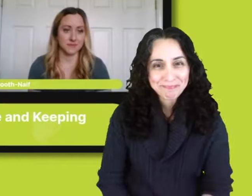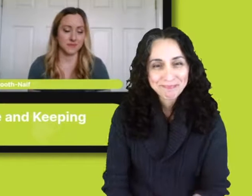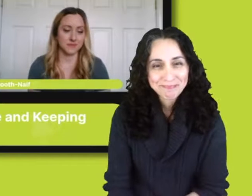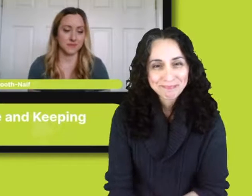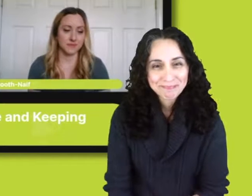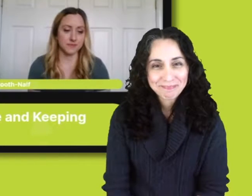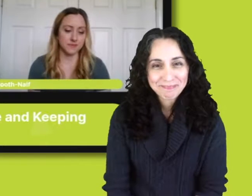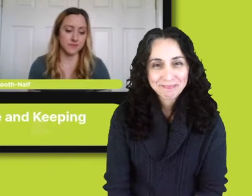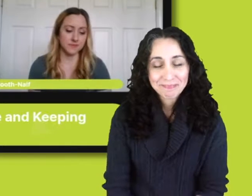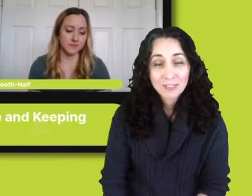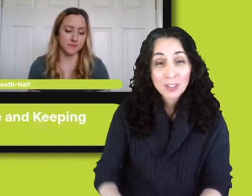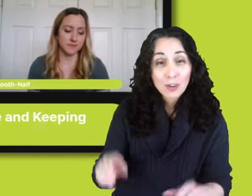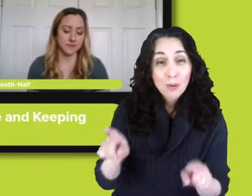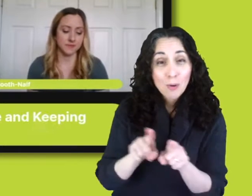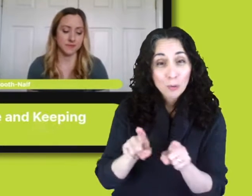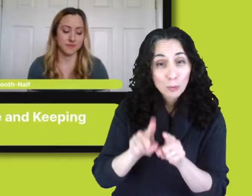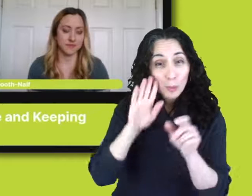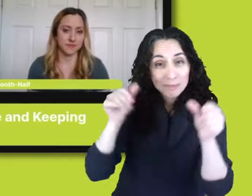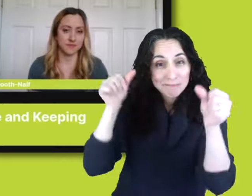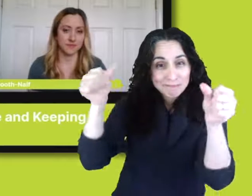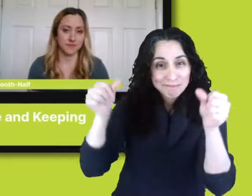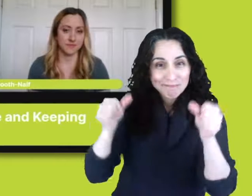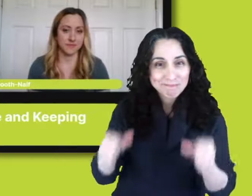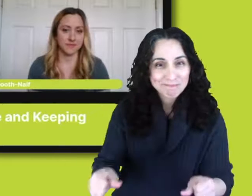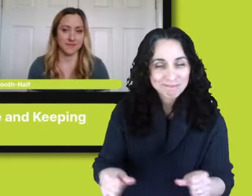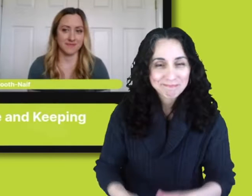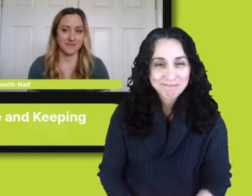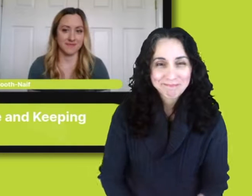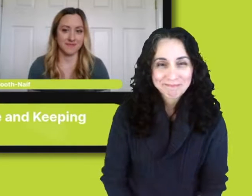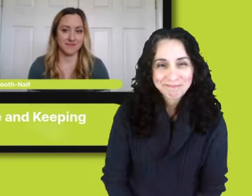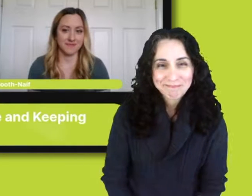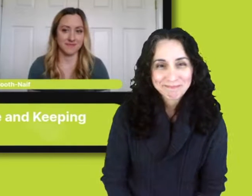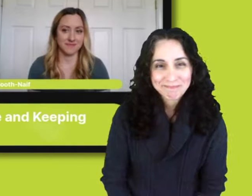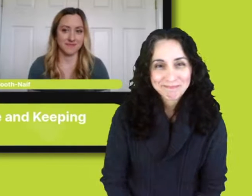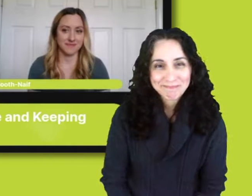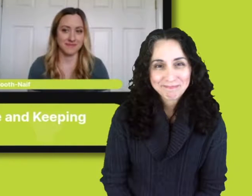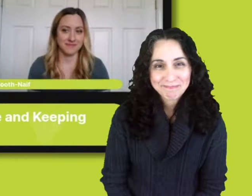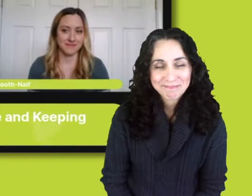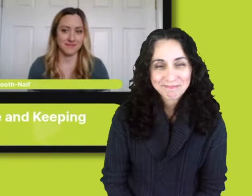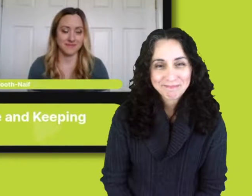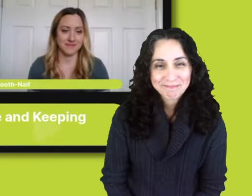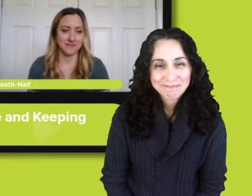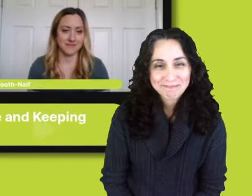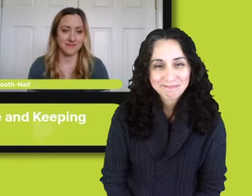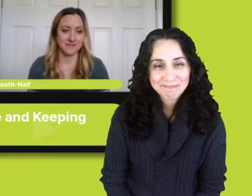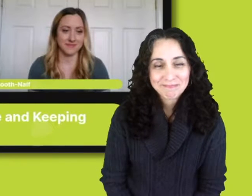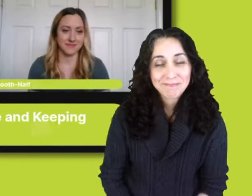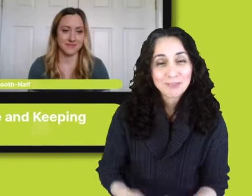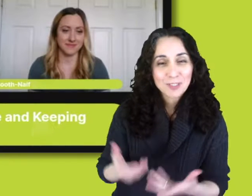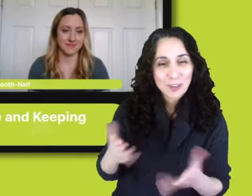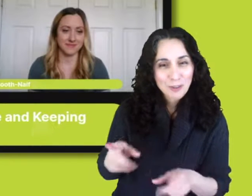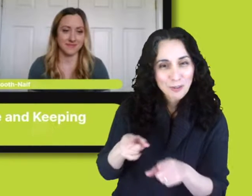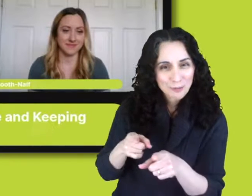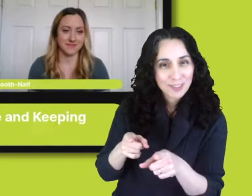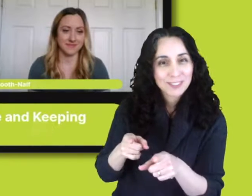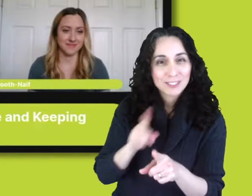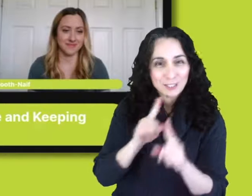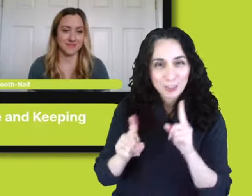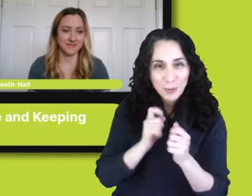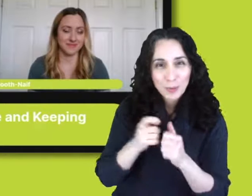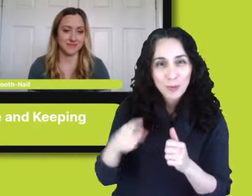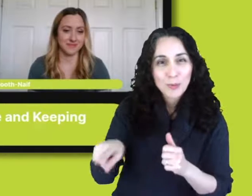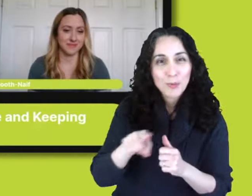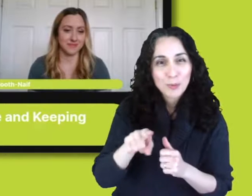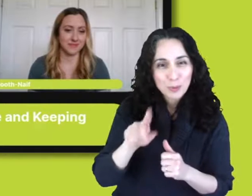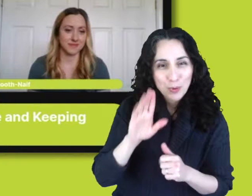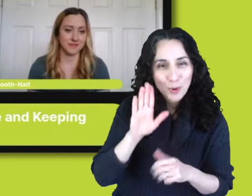and we'll have them up on the screen so that she can see them and read them and answer them and talk to you guys, which she already does so much